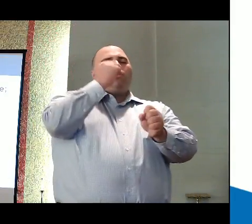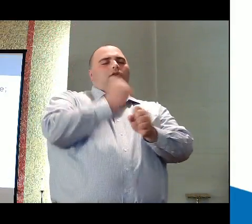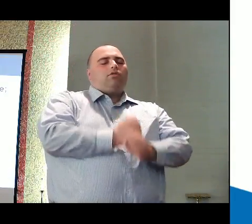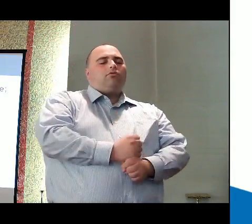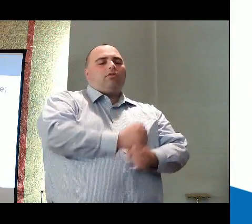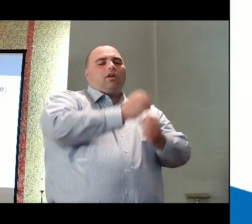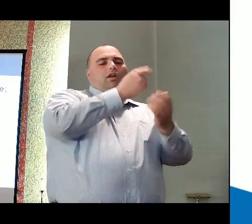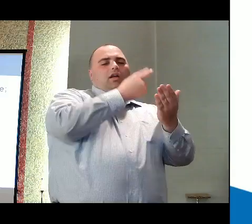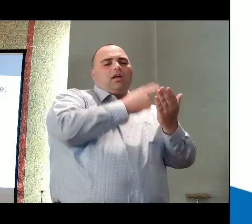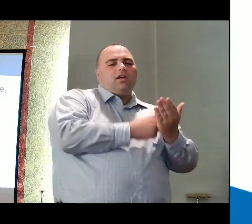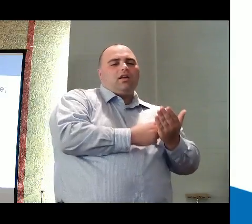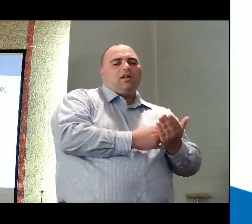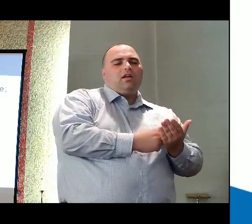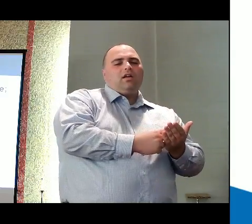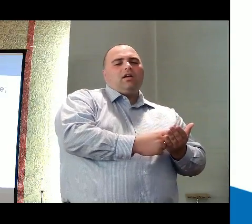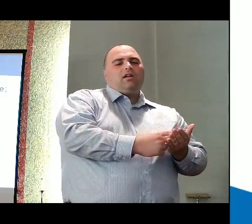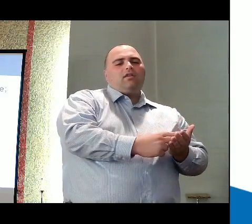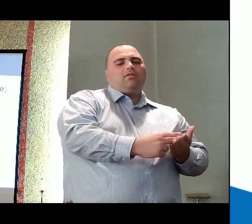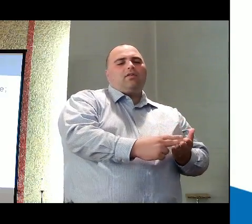will.